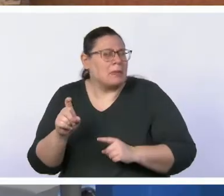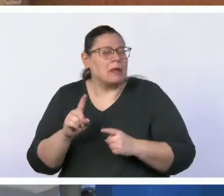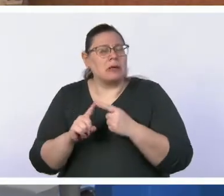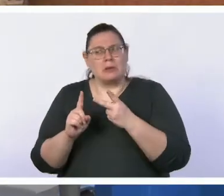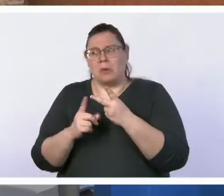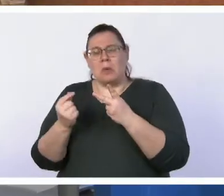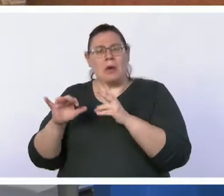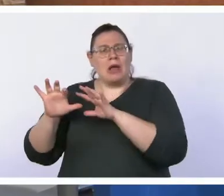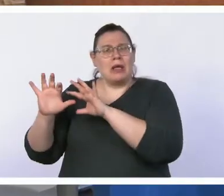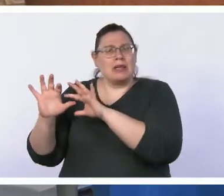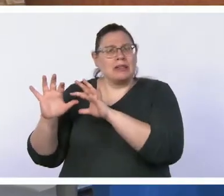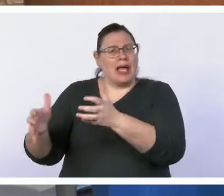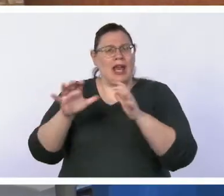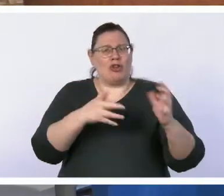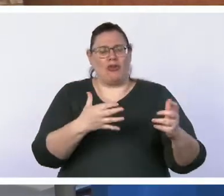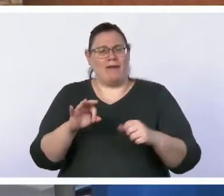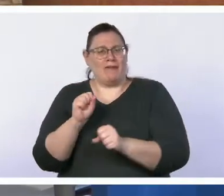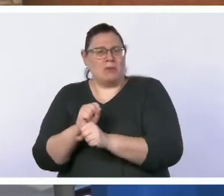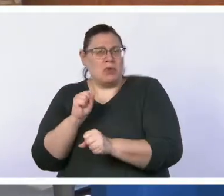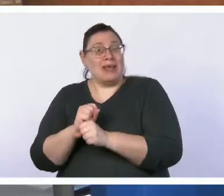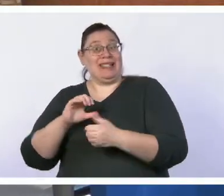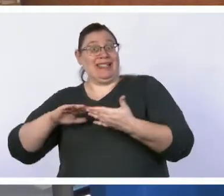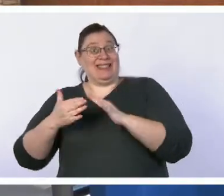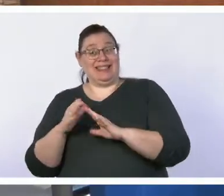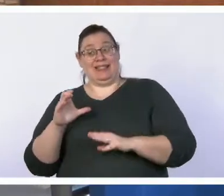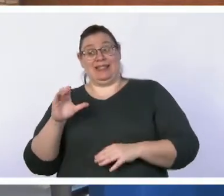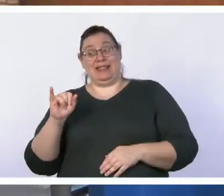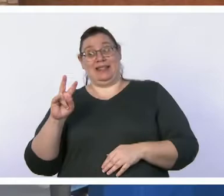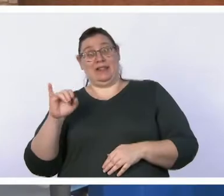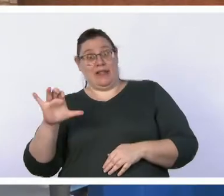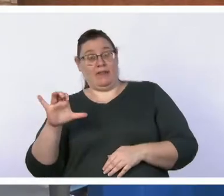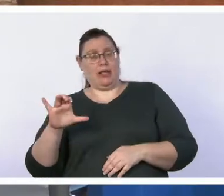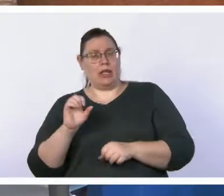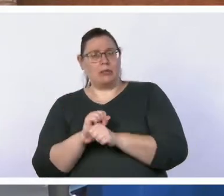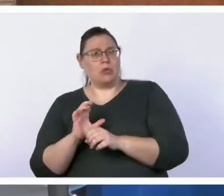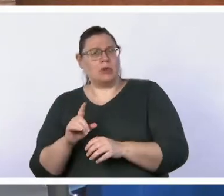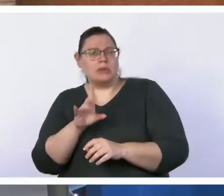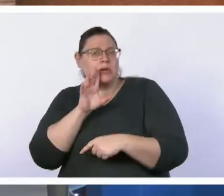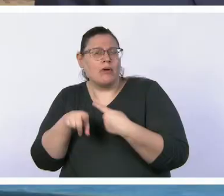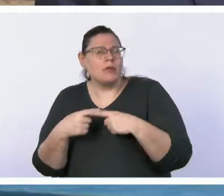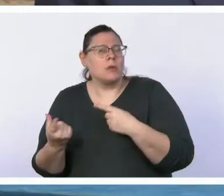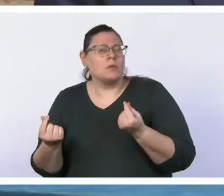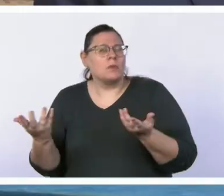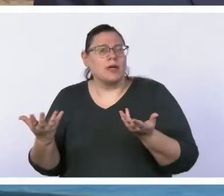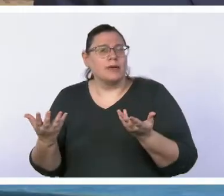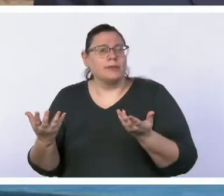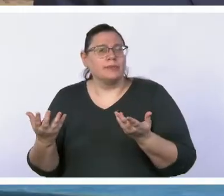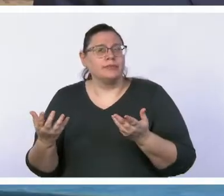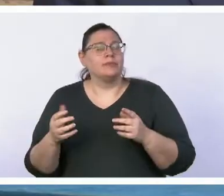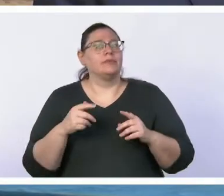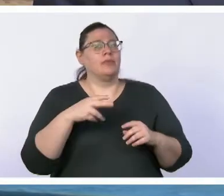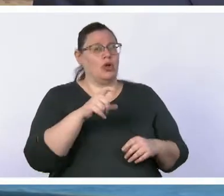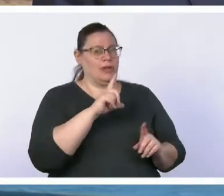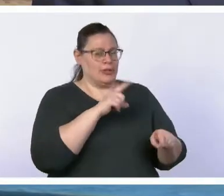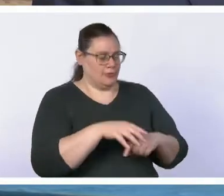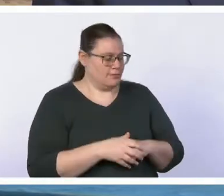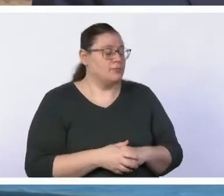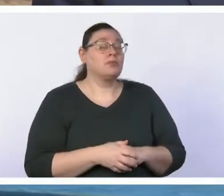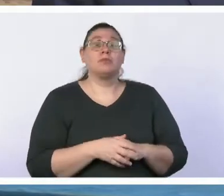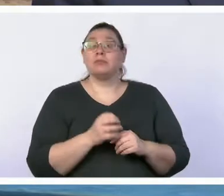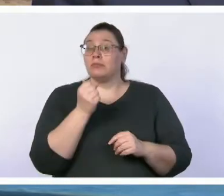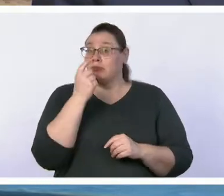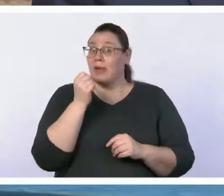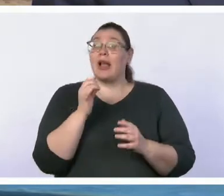of employee, civic employee, is he sort of looking at when it comes to that? So that will apply to